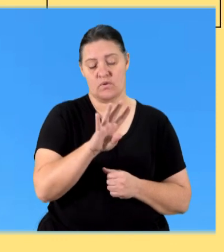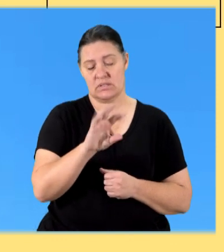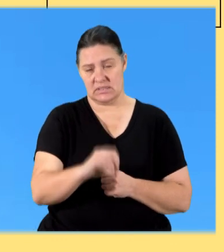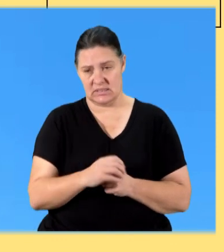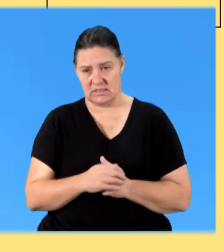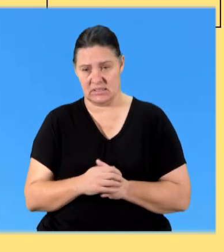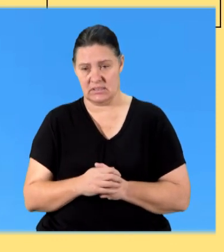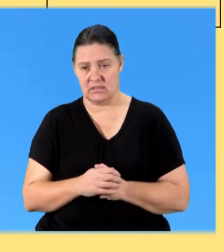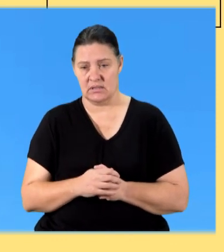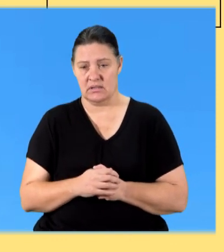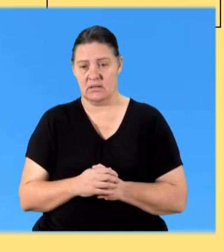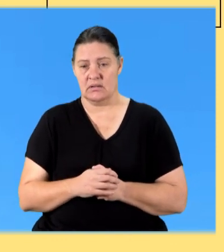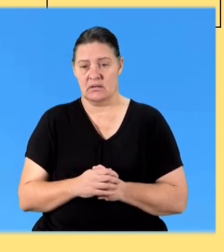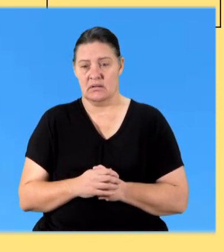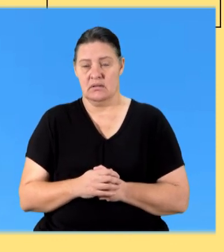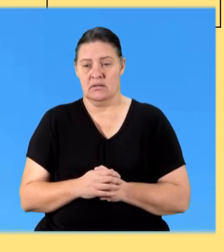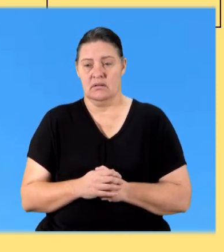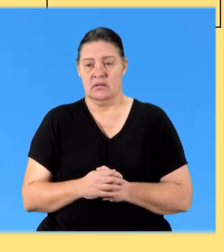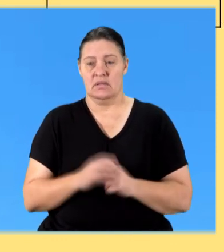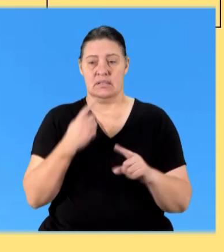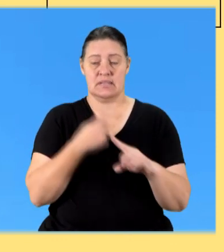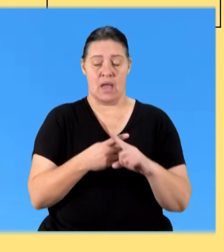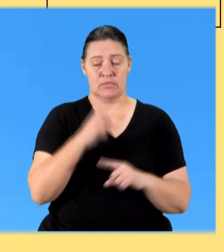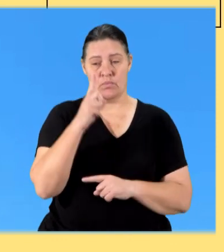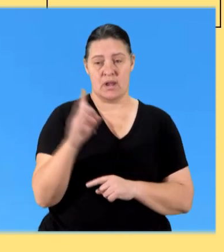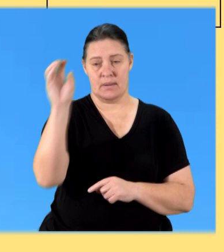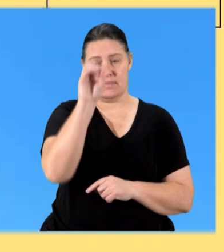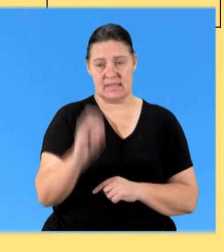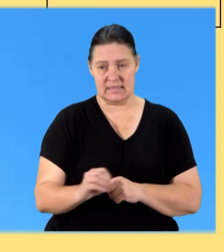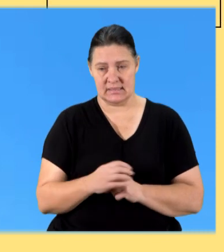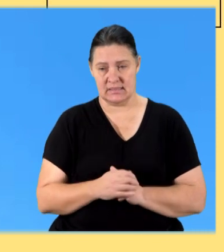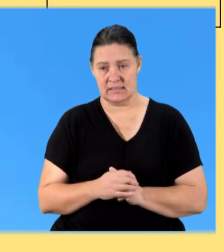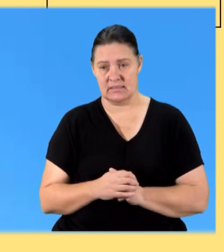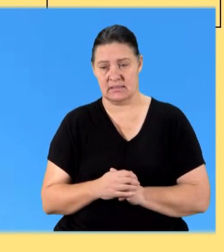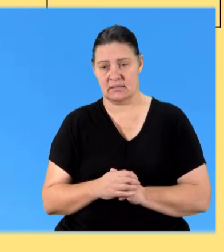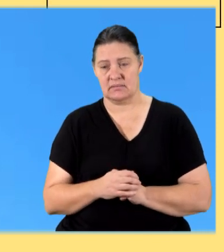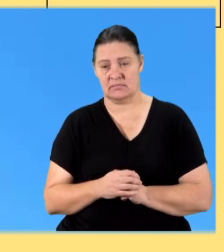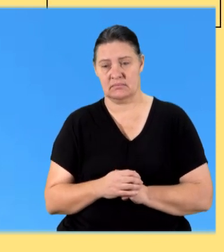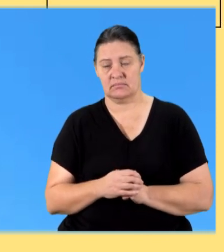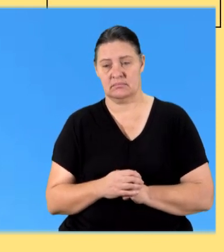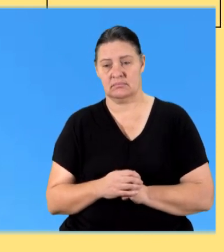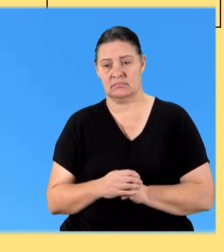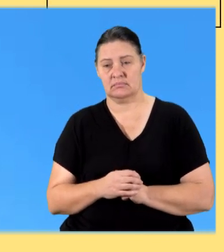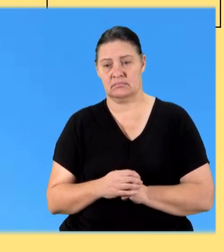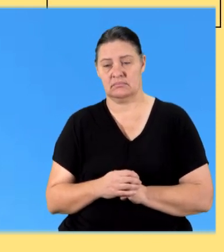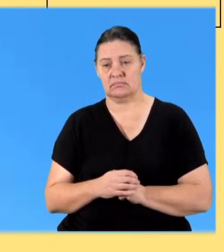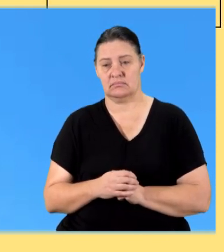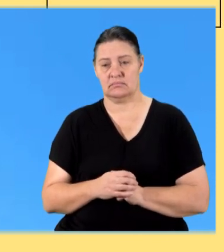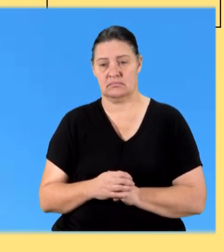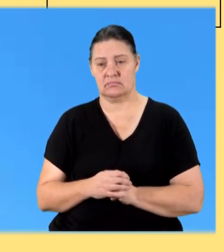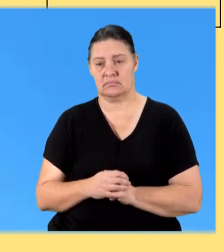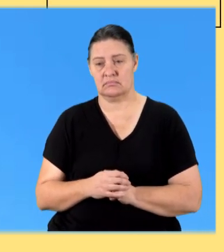3,140. And if I'm calculating 1% of my basic, it is